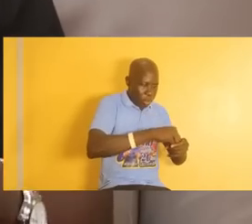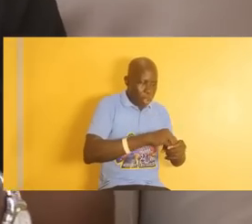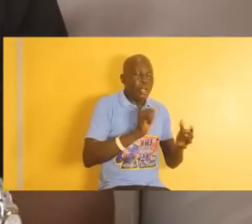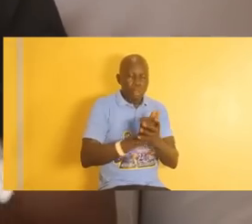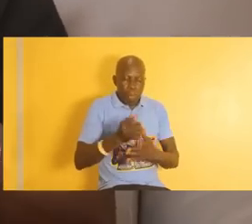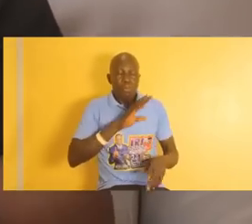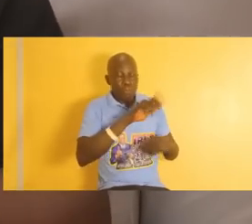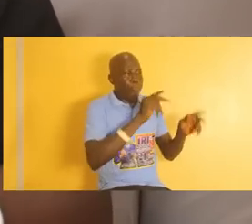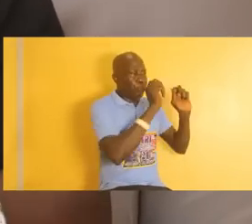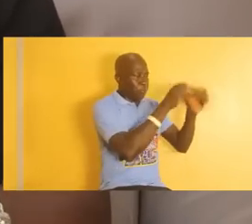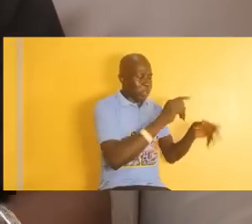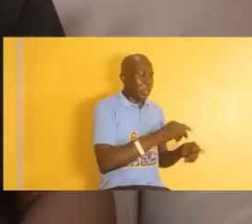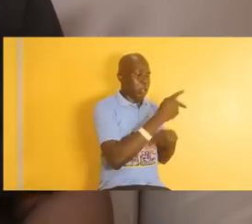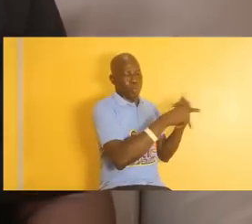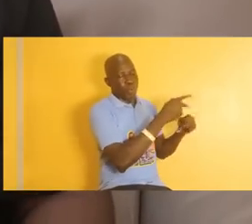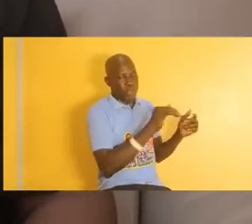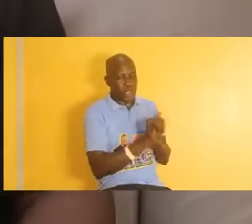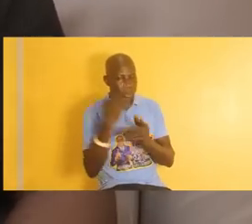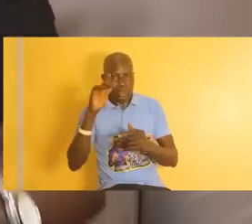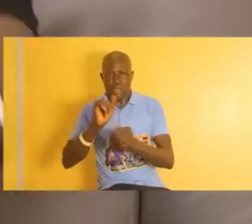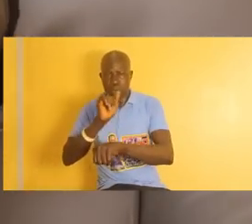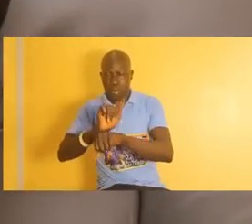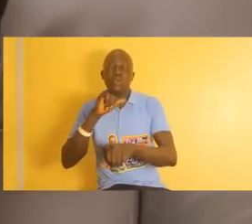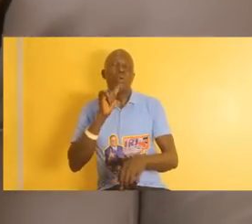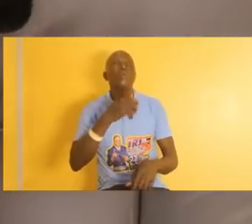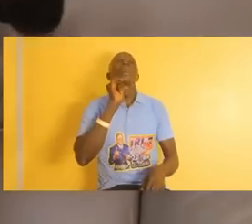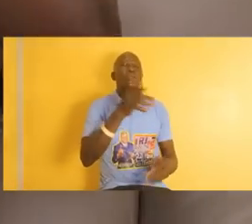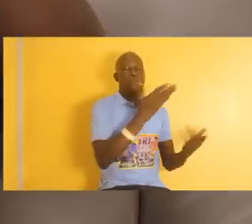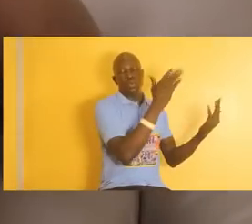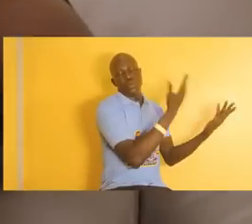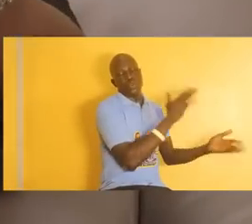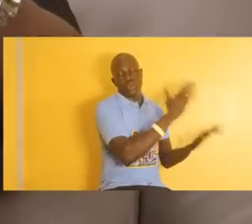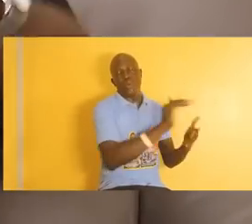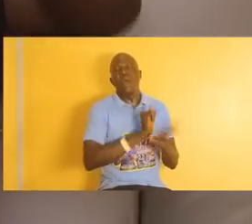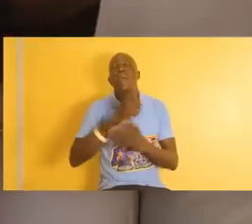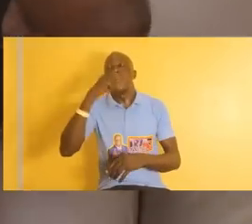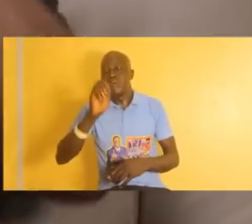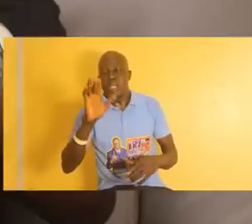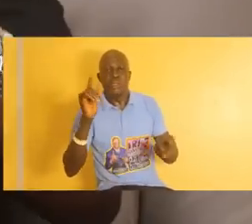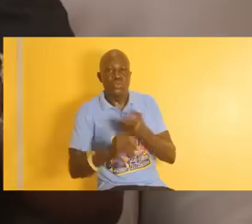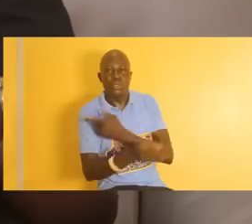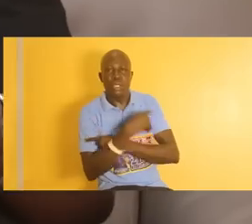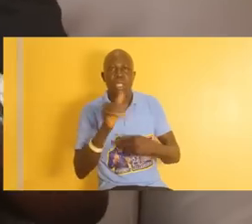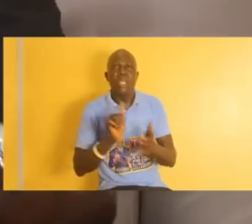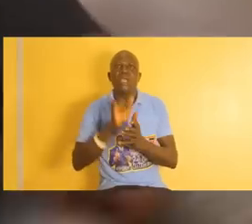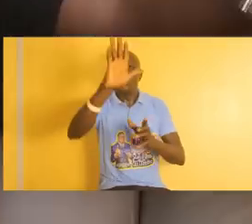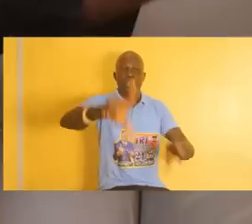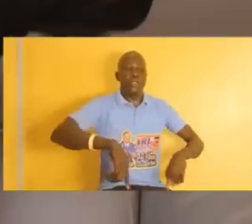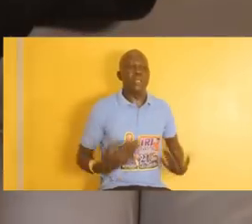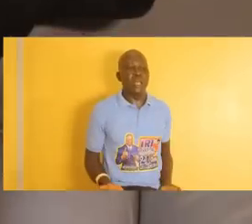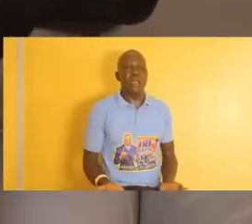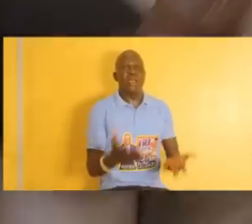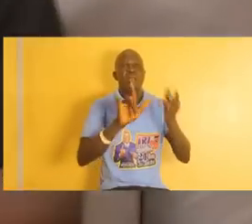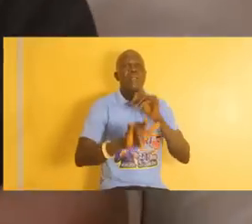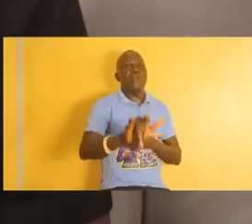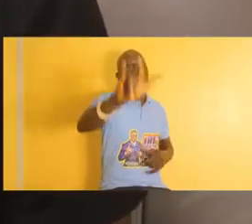Tell mama ta wo le lo. Intentionally bless the prophet. Tell you say you gonna go. Emi so so tell. I prophesy. Let you ne lo. From today. Aye re ko bere ti ma